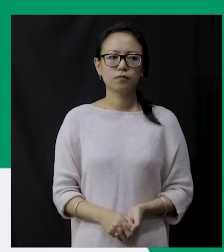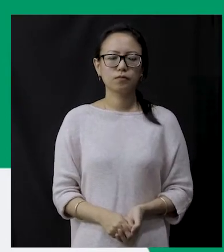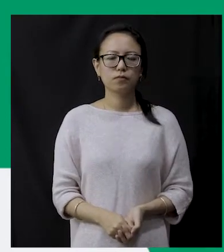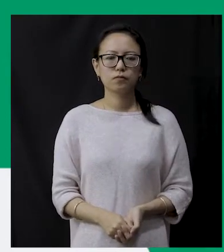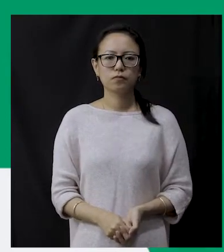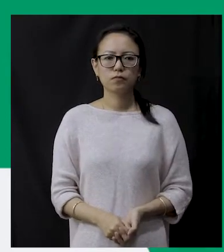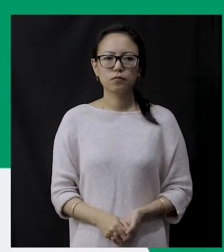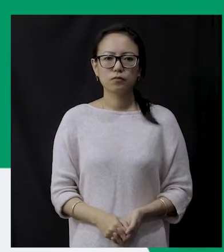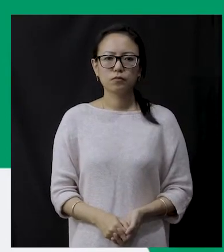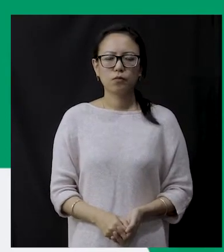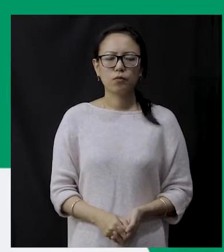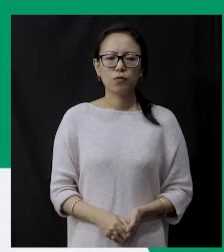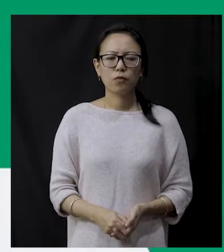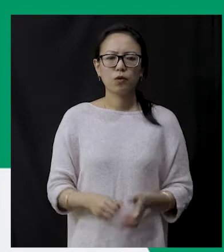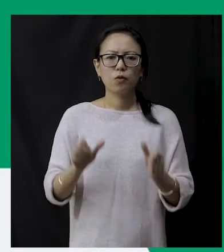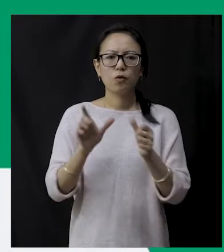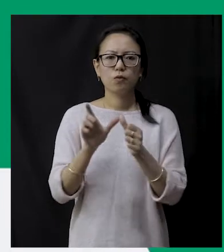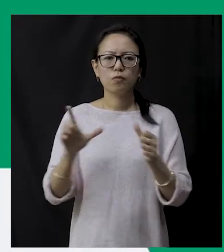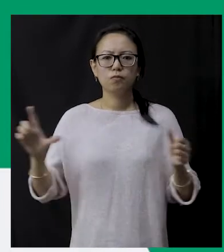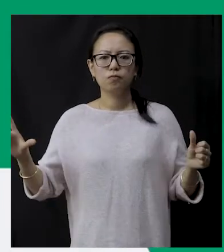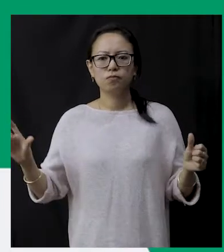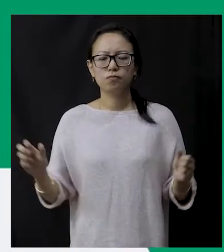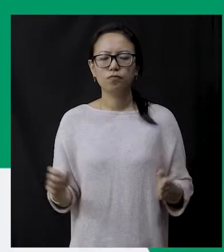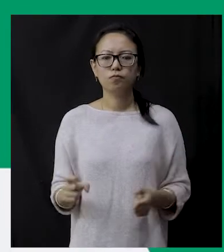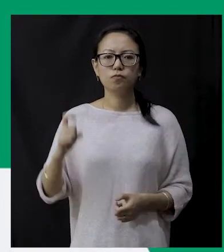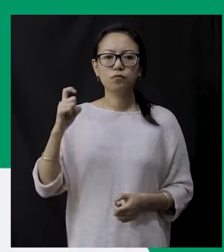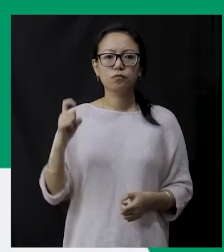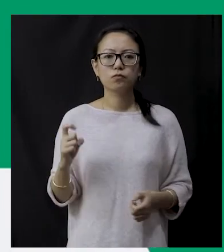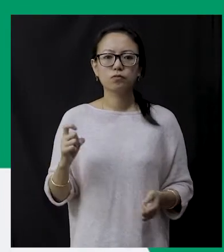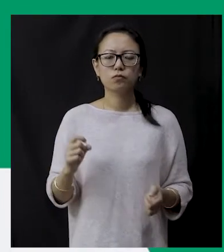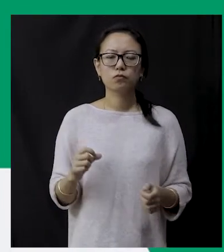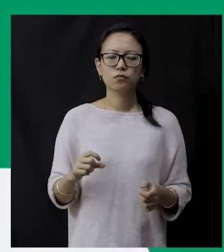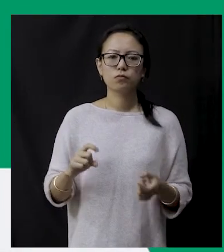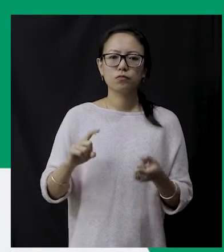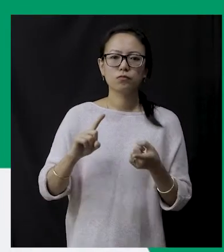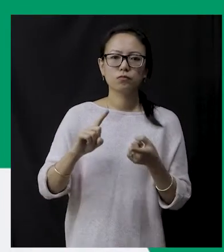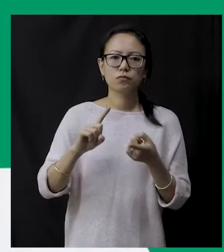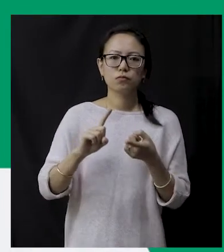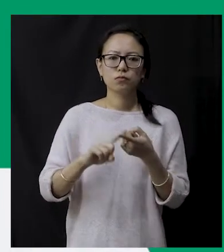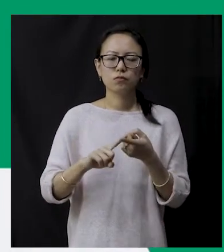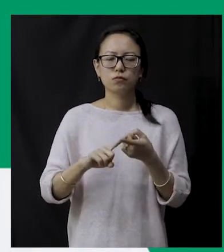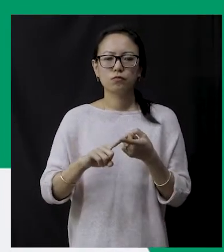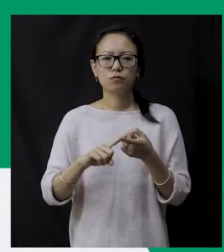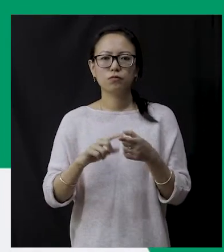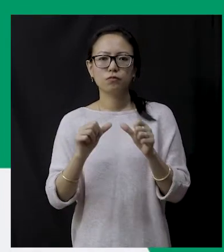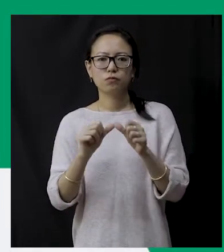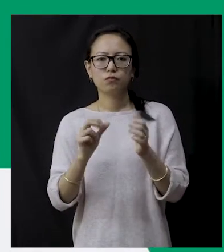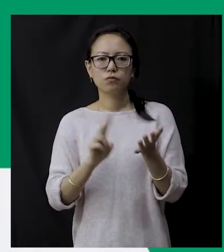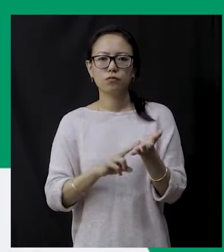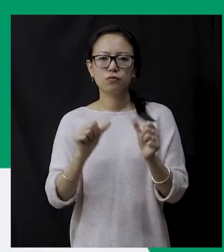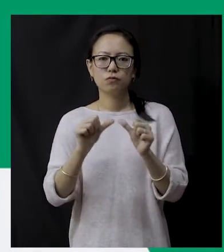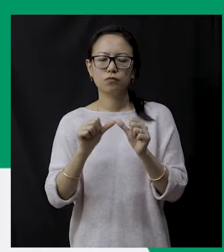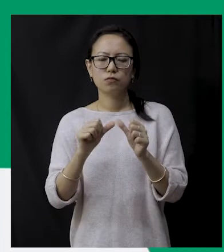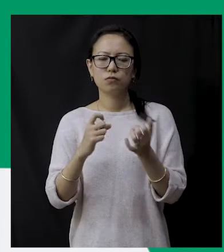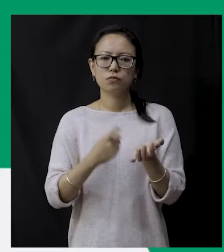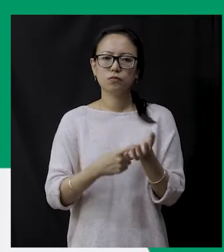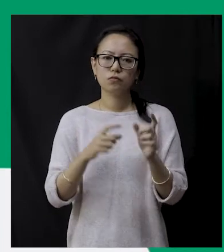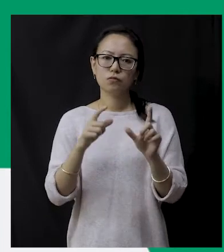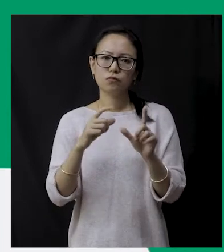all need energy from sun, and sun give us heat and